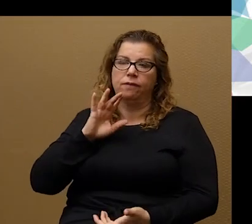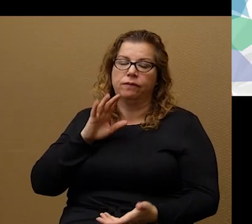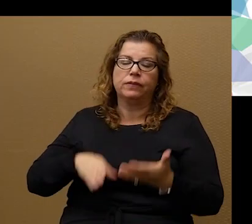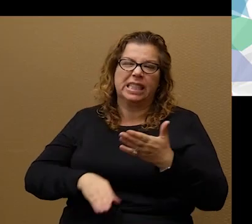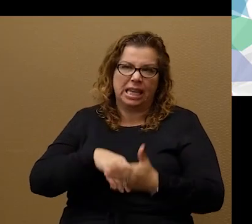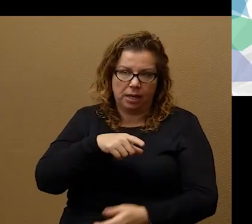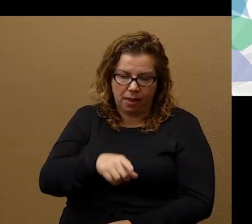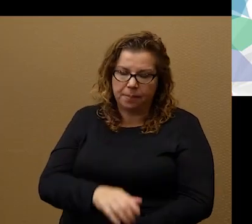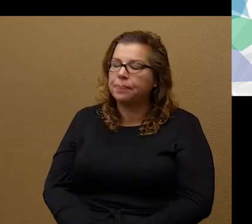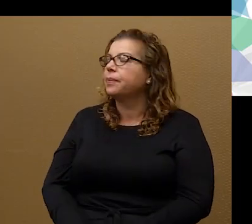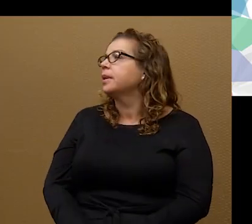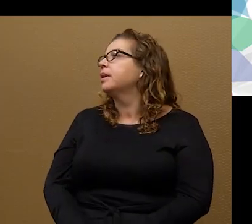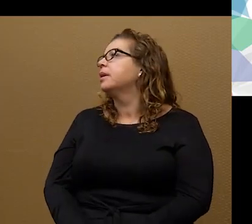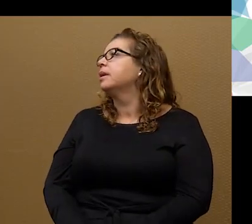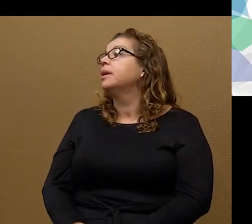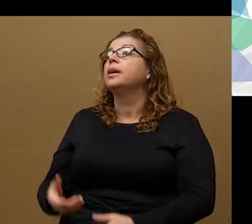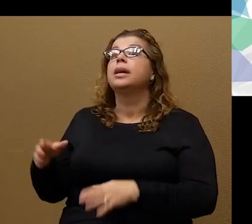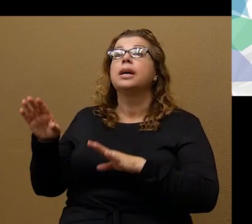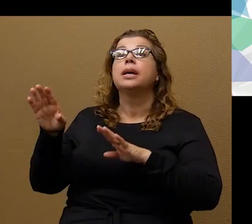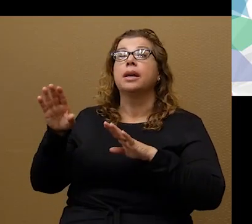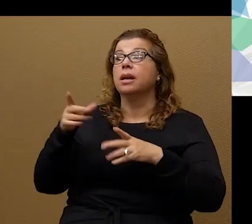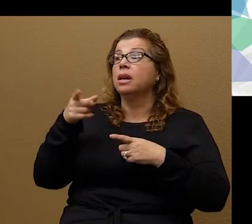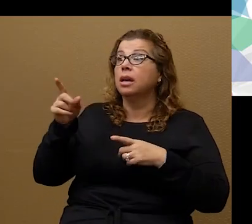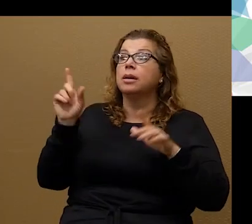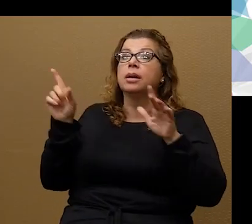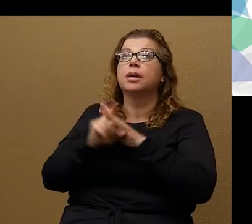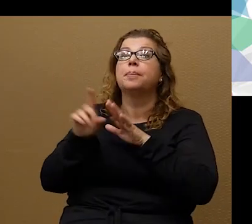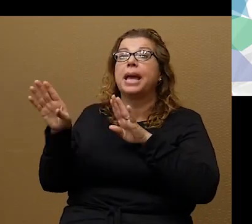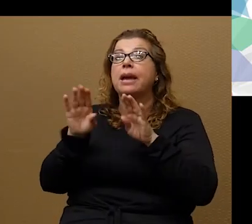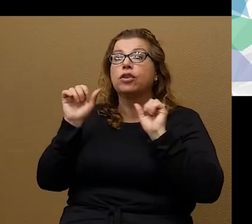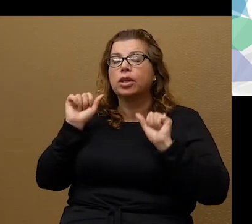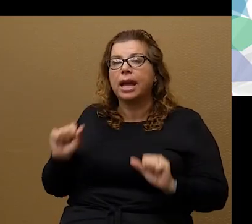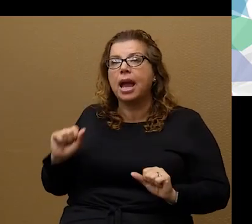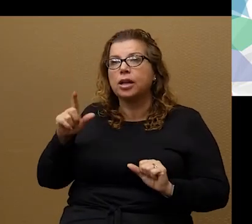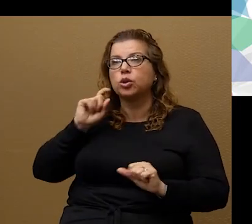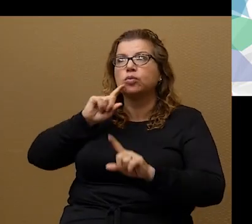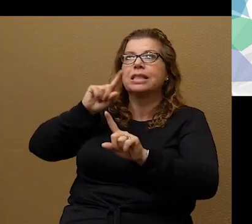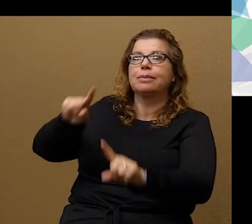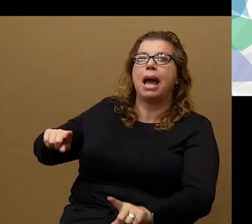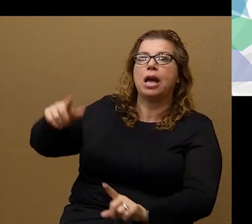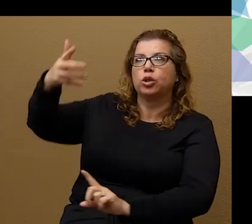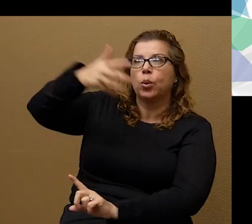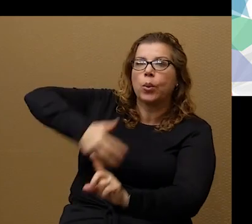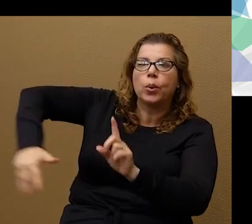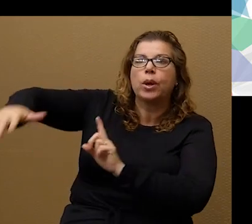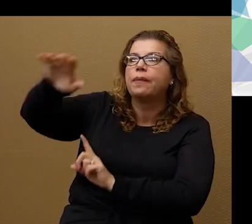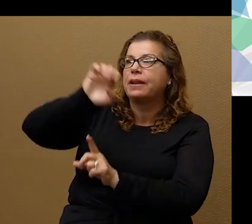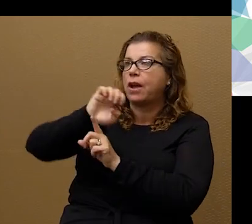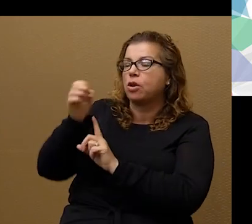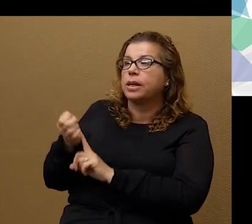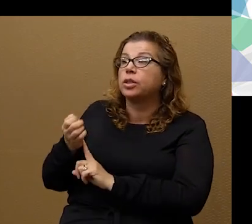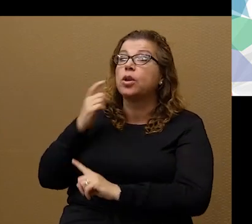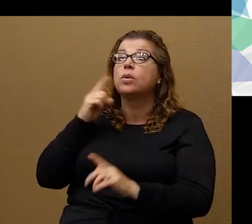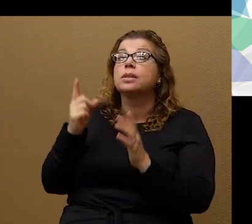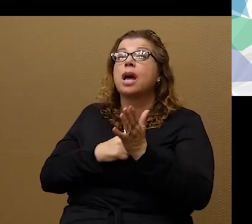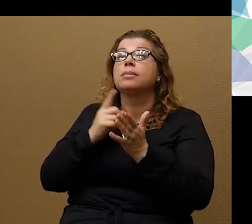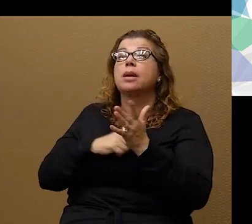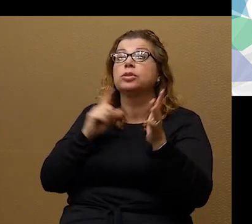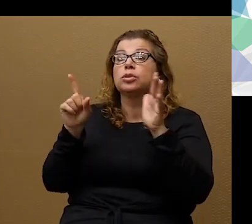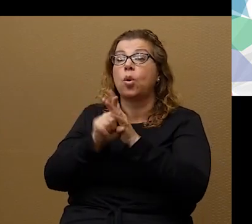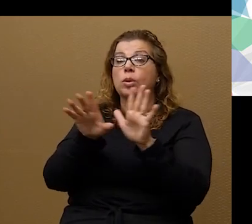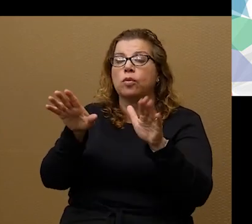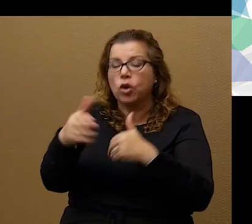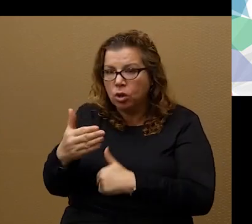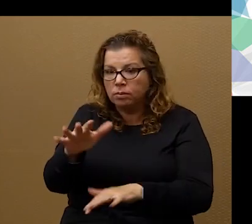Behavior may be a response to the environment. So we talked a lot about how the environments sometimes that we're in are hard to